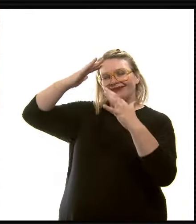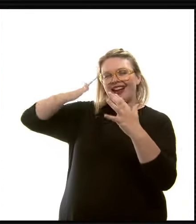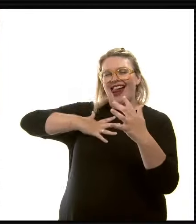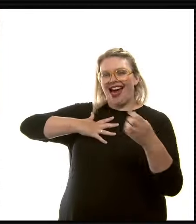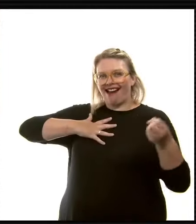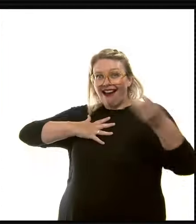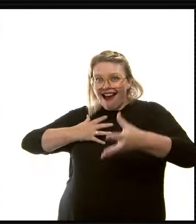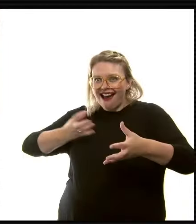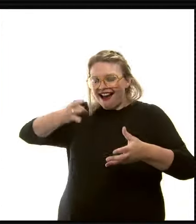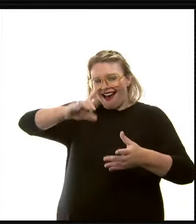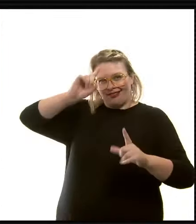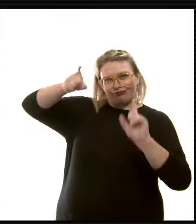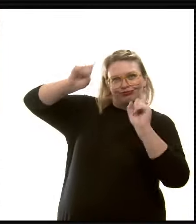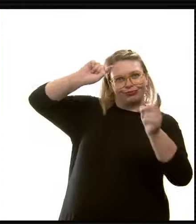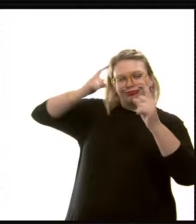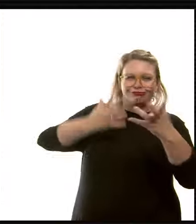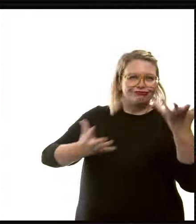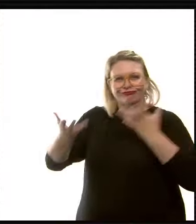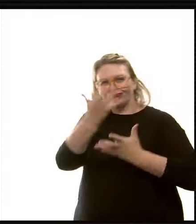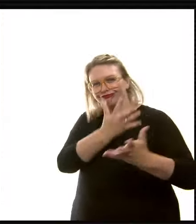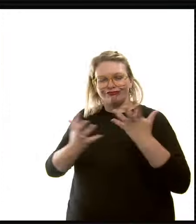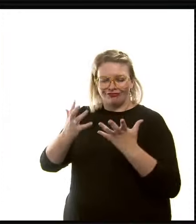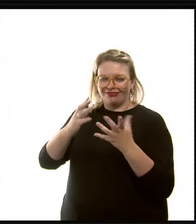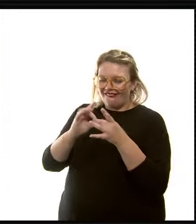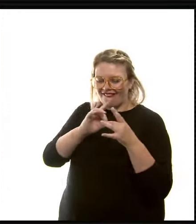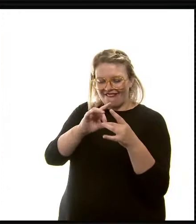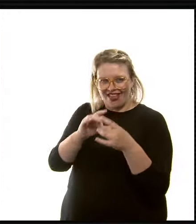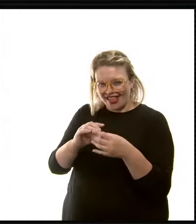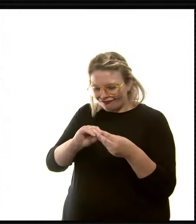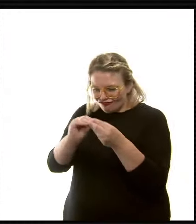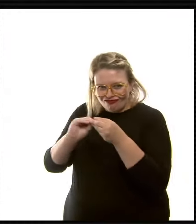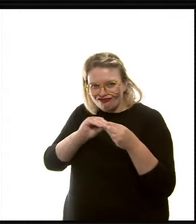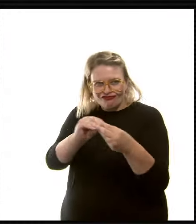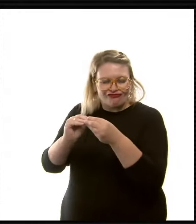of each other and just hang out together and build.